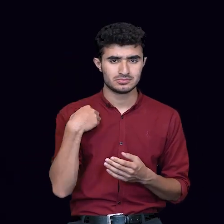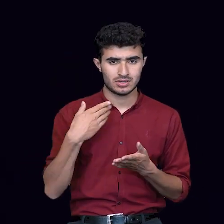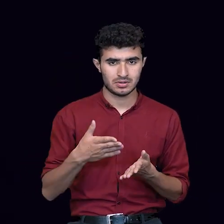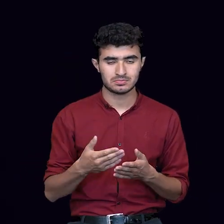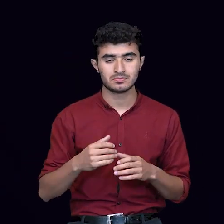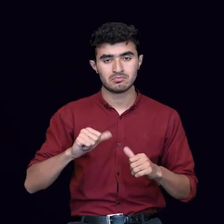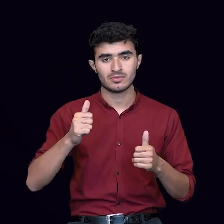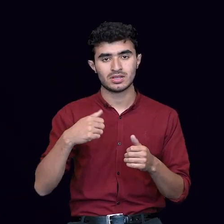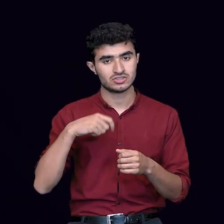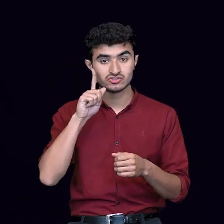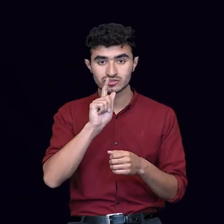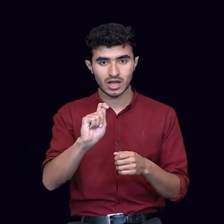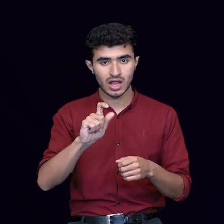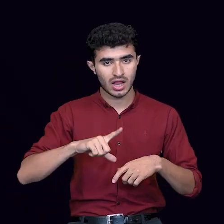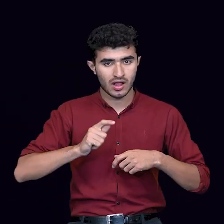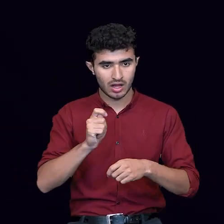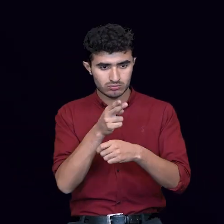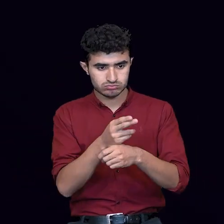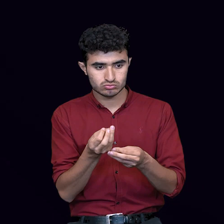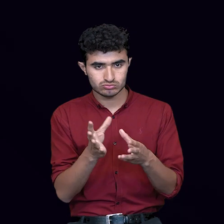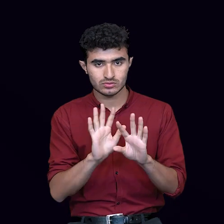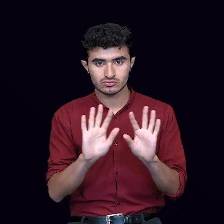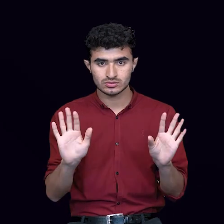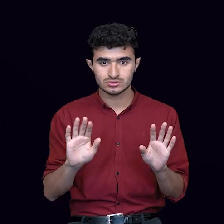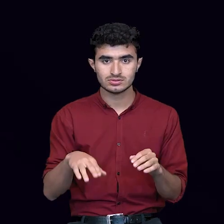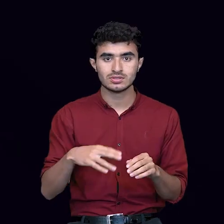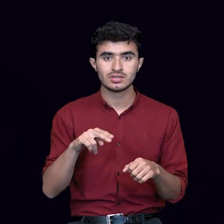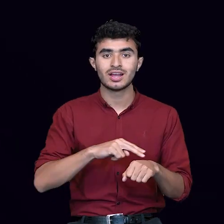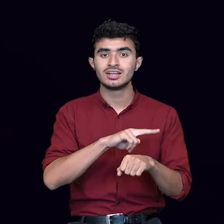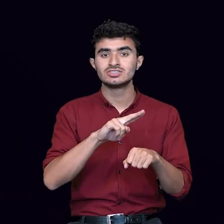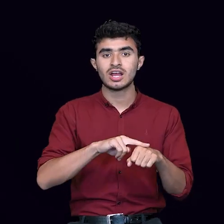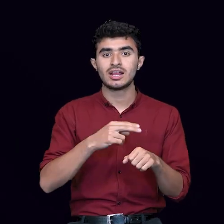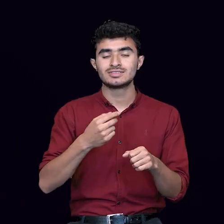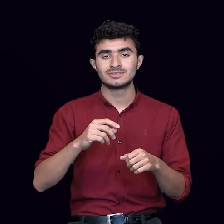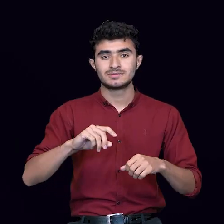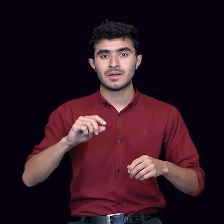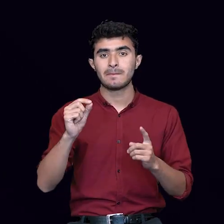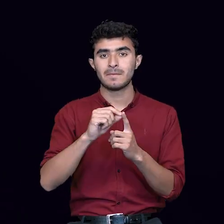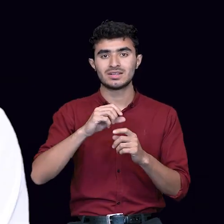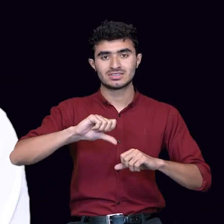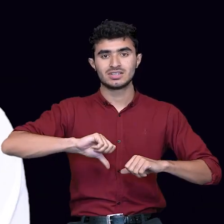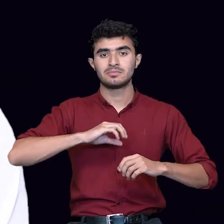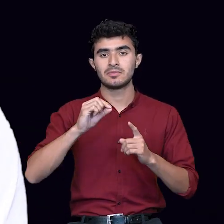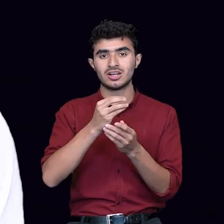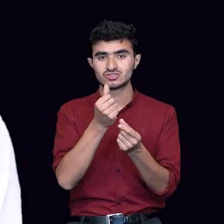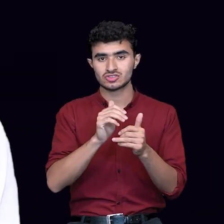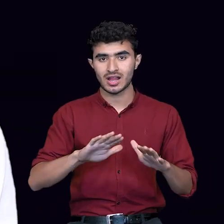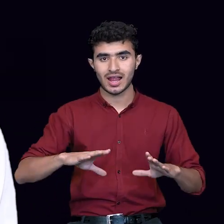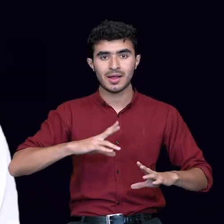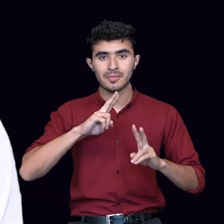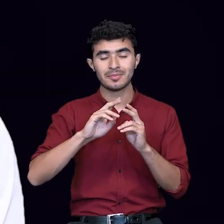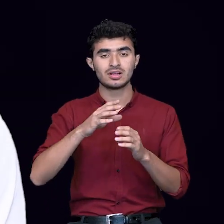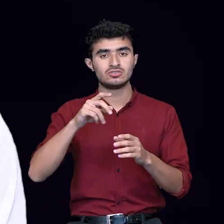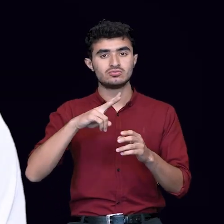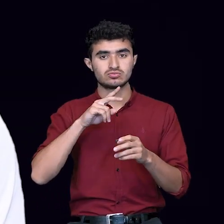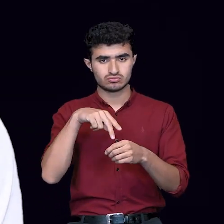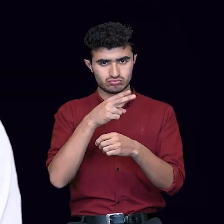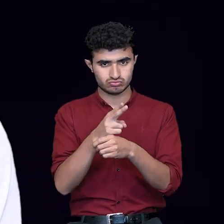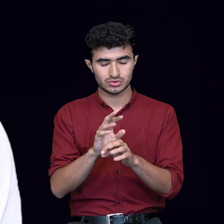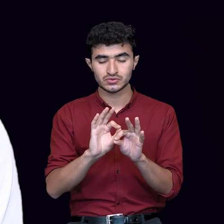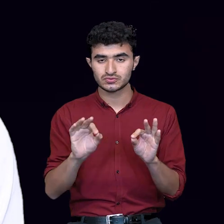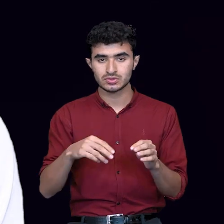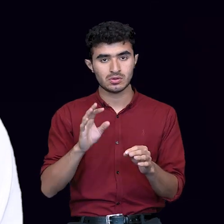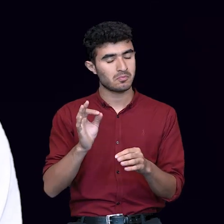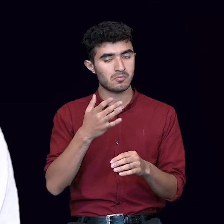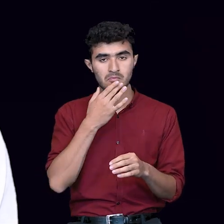obviously. So that's been a lot of fun. And very recently, I got some set experience. National Anthem ki official music video, I got